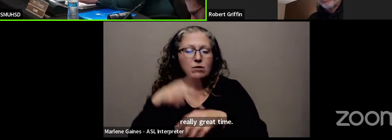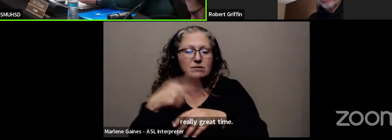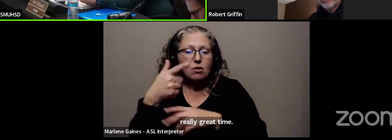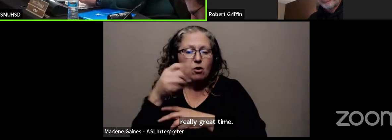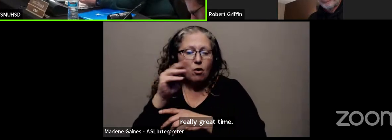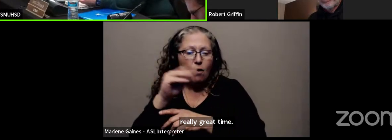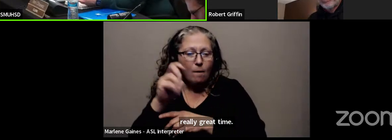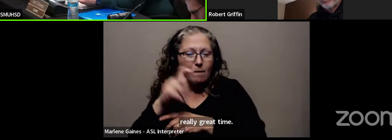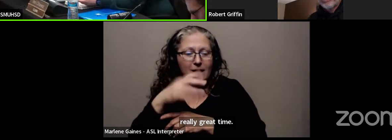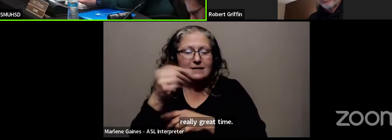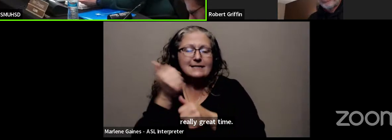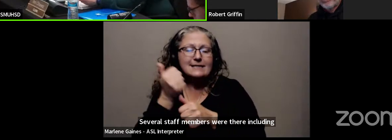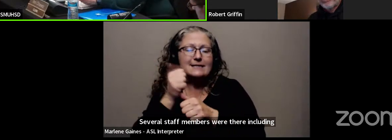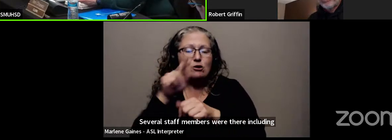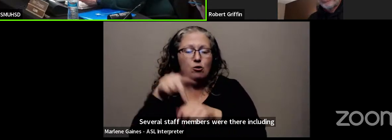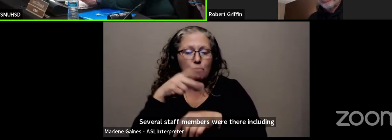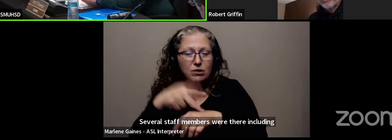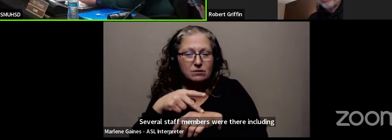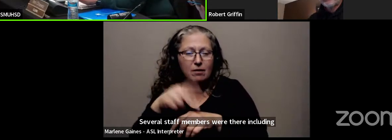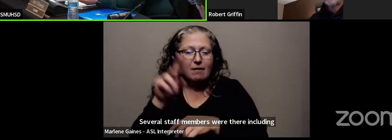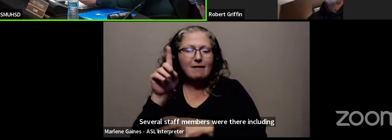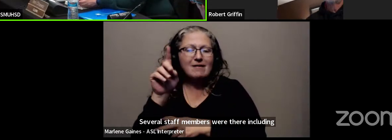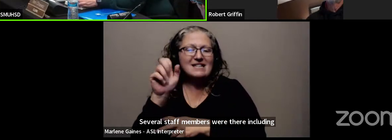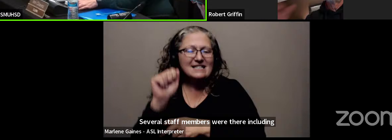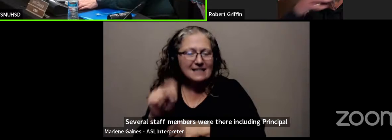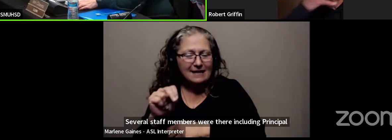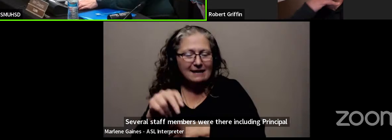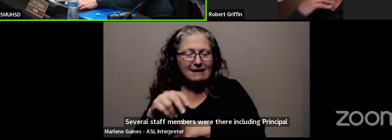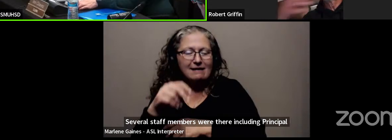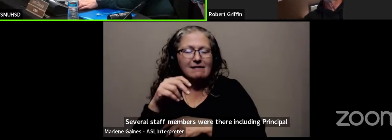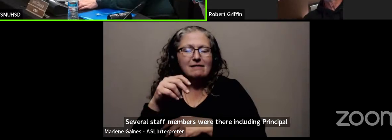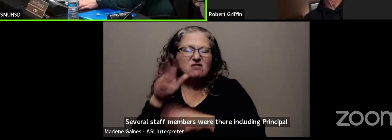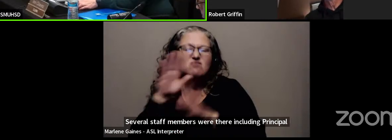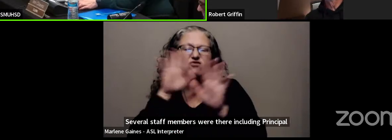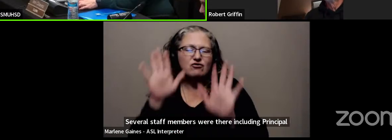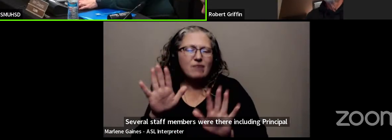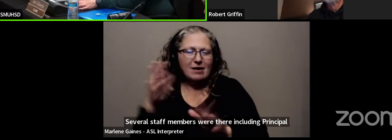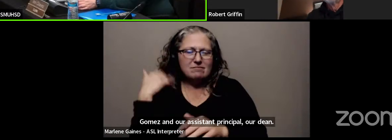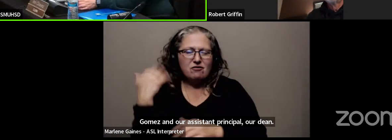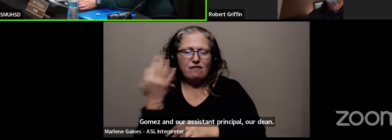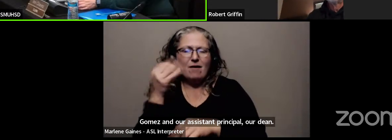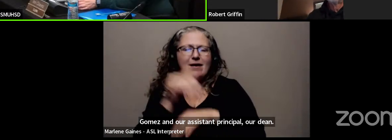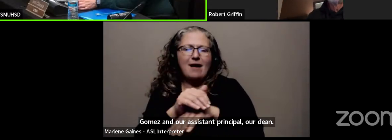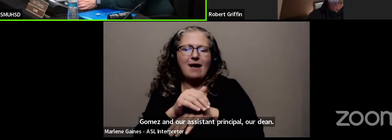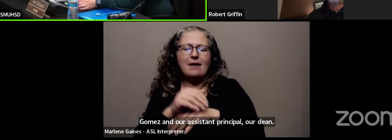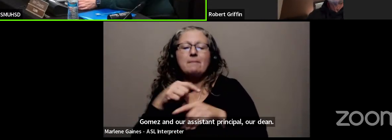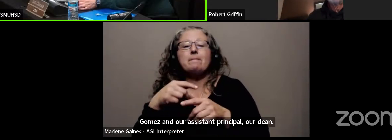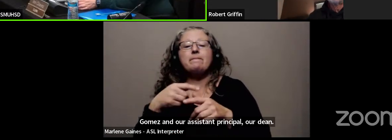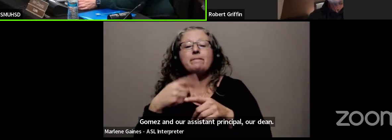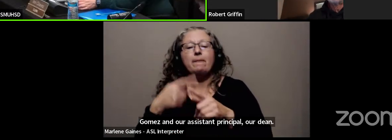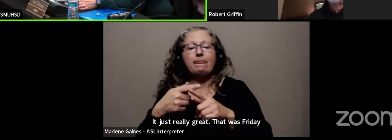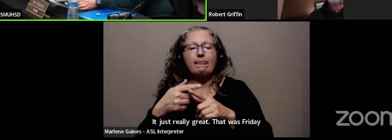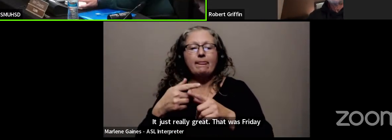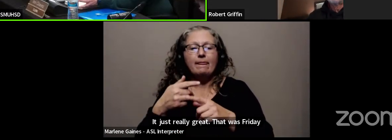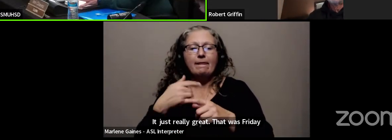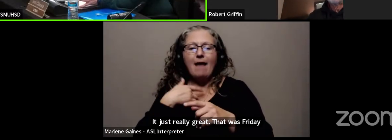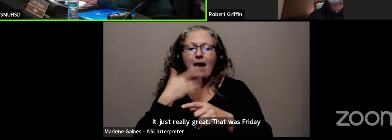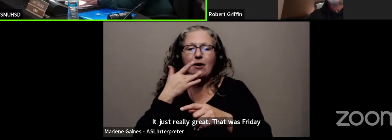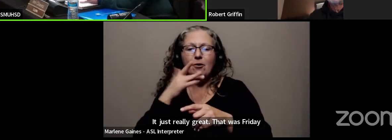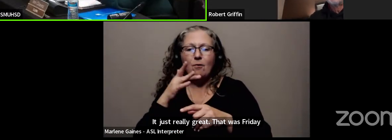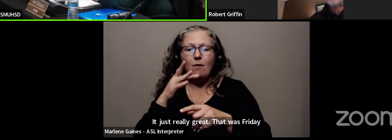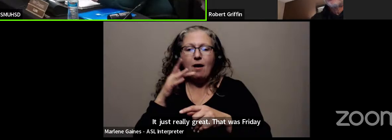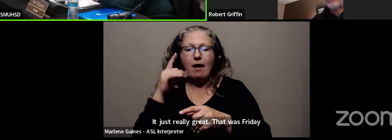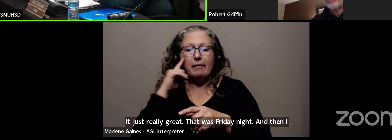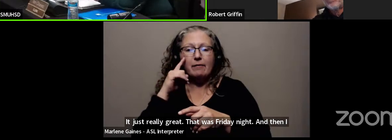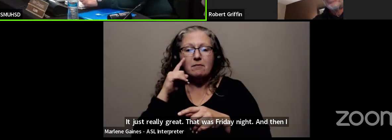and our assistant principal, our dean. Just really great. That was Friday night. And then I don't want to minimize the basketball